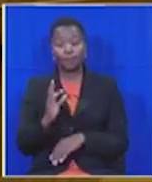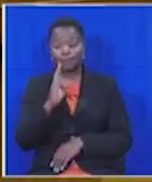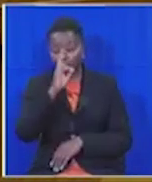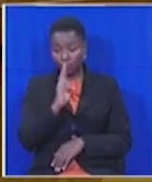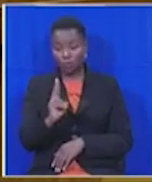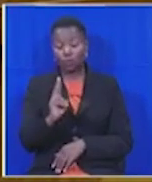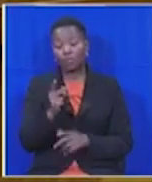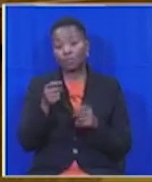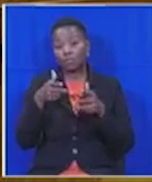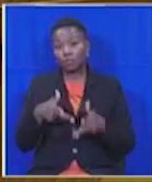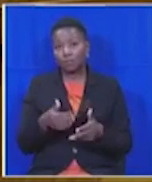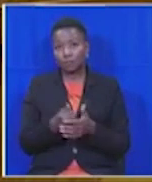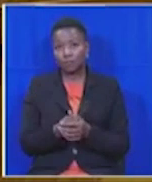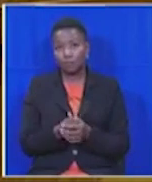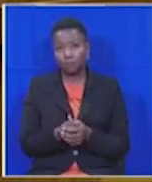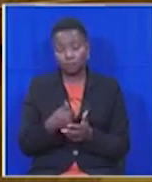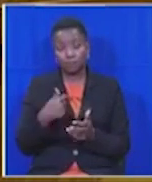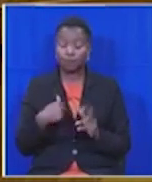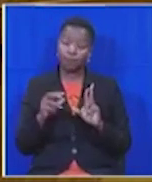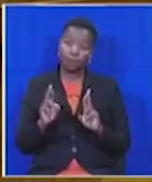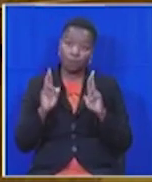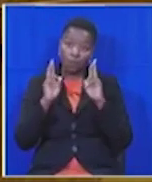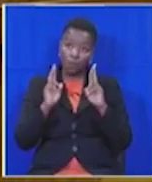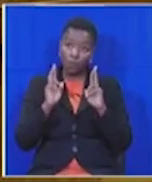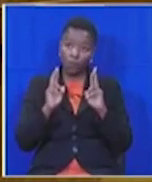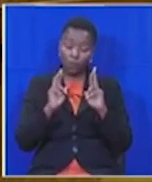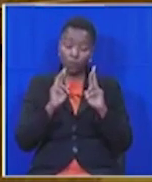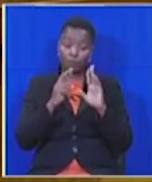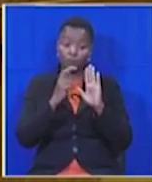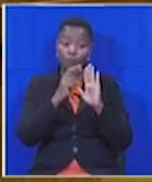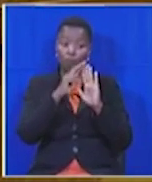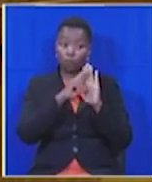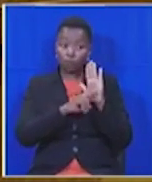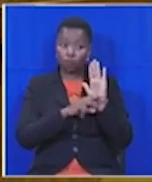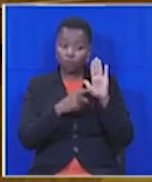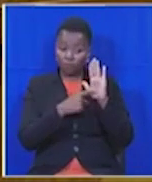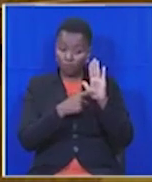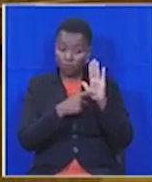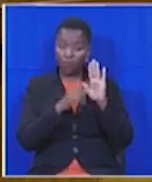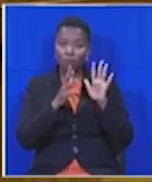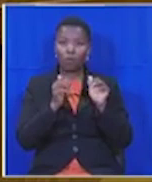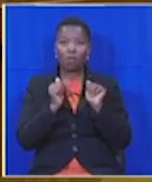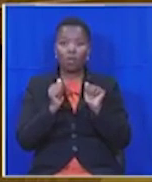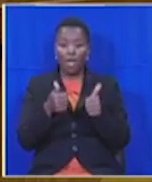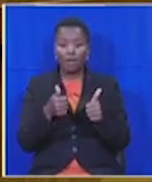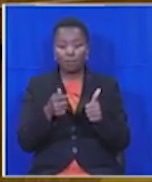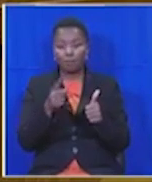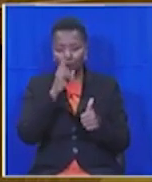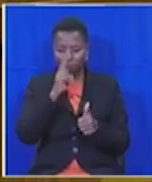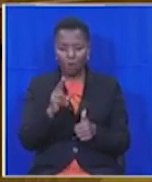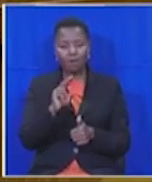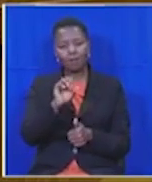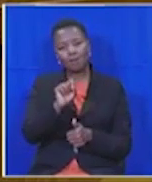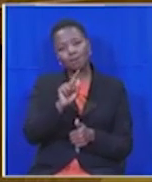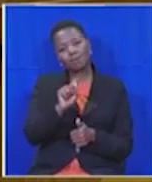we hope that these rules will assist the Honorable Steenhuisen